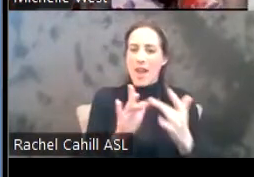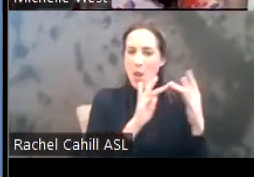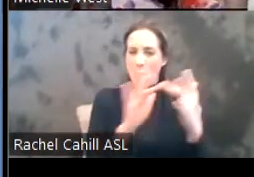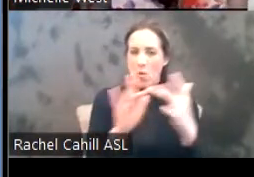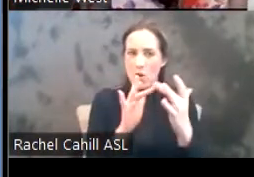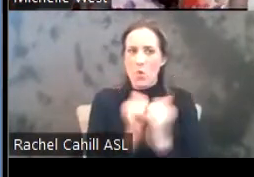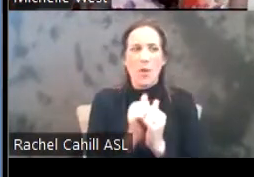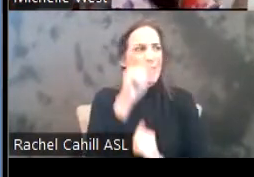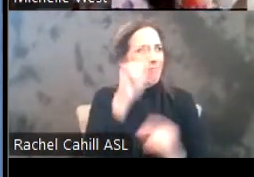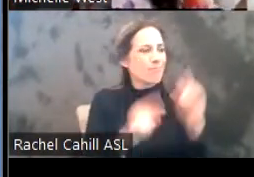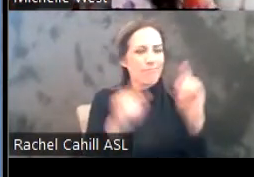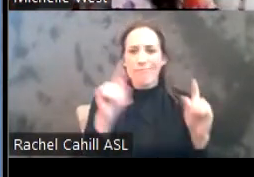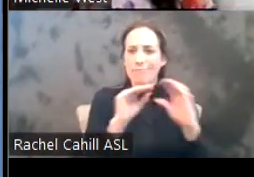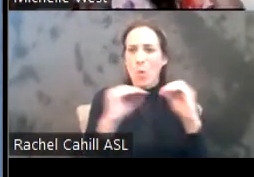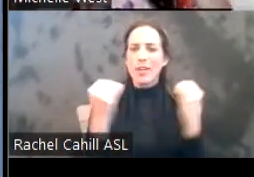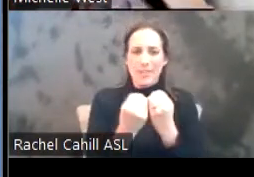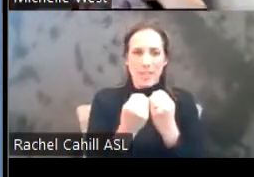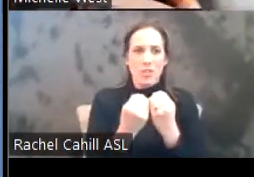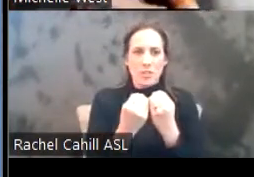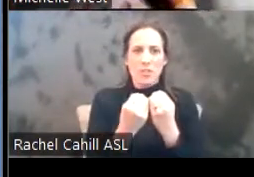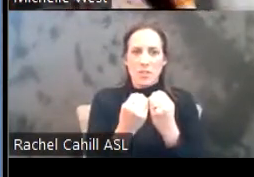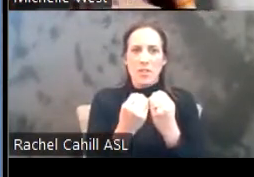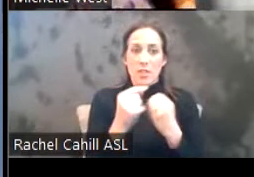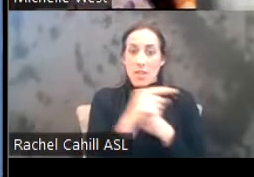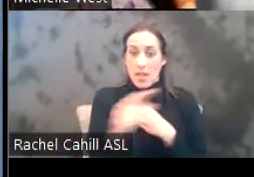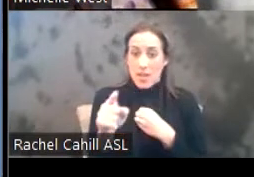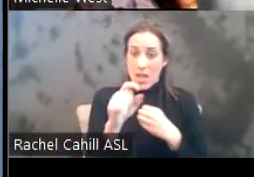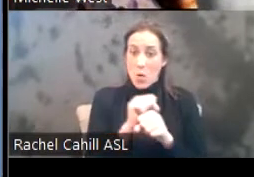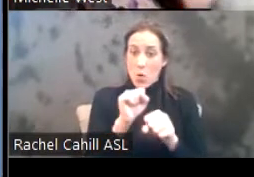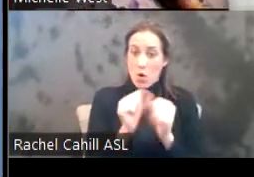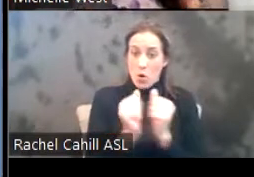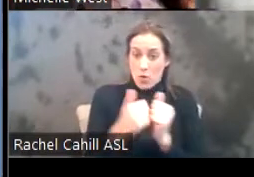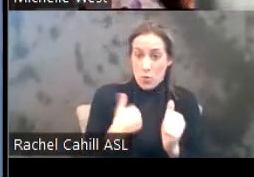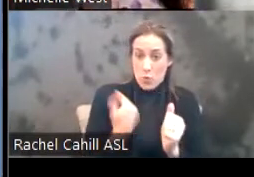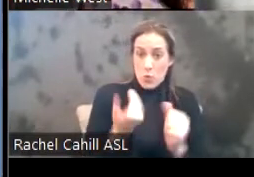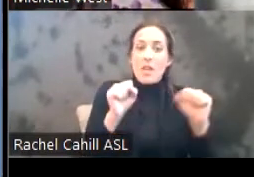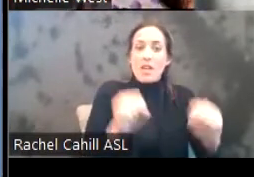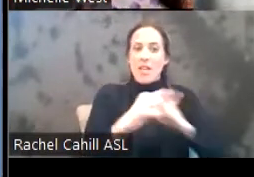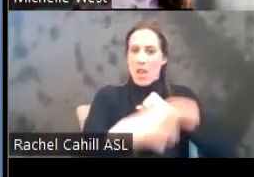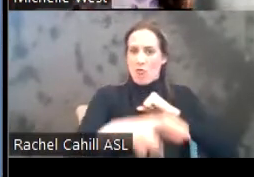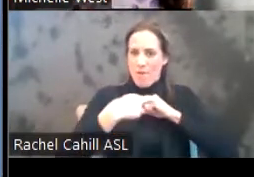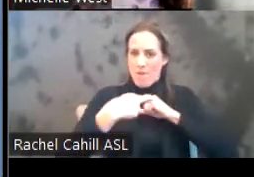different organizations who work with youth who could refer them to you.